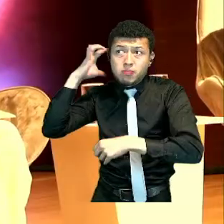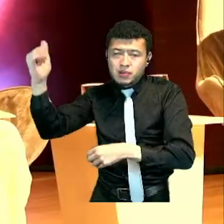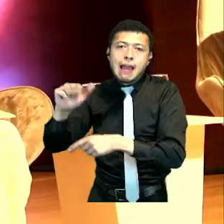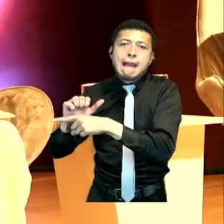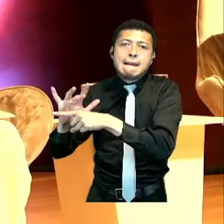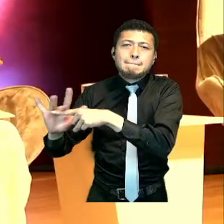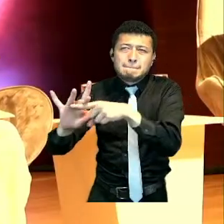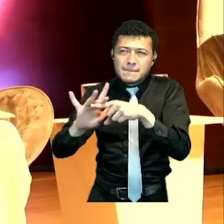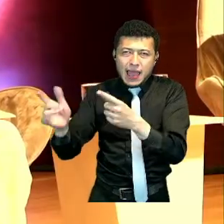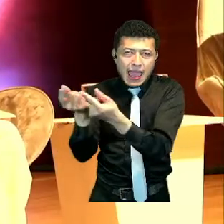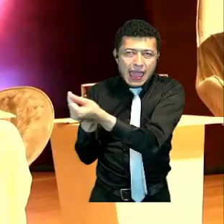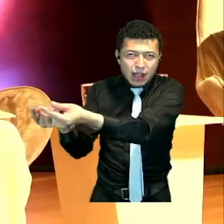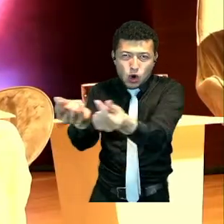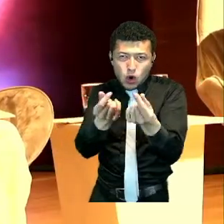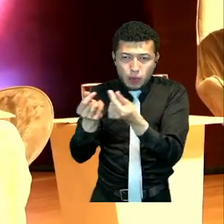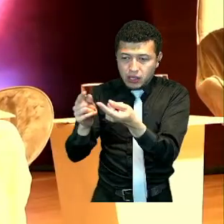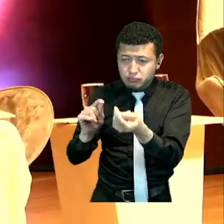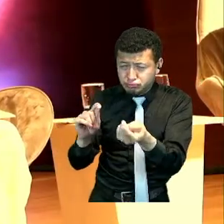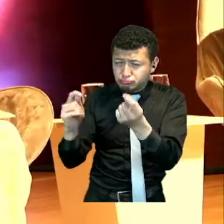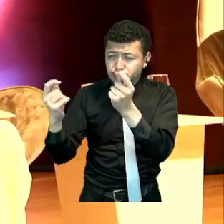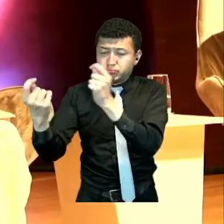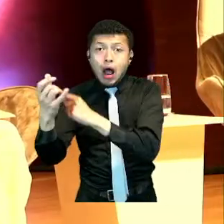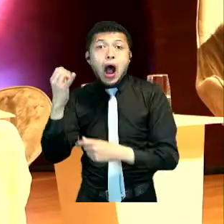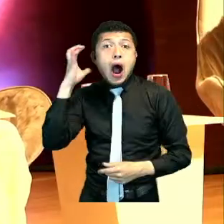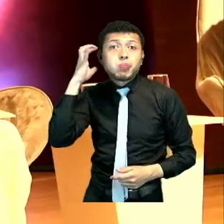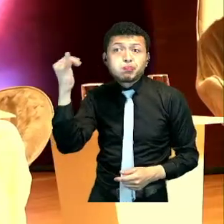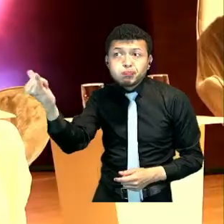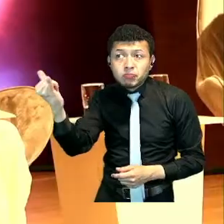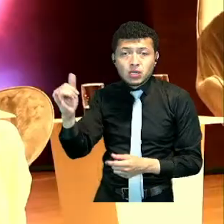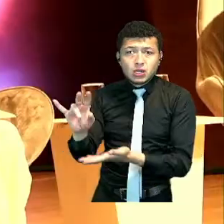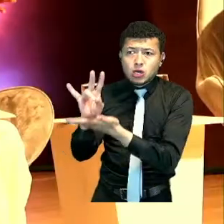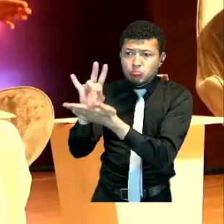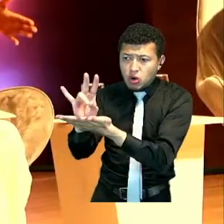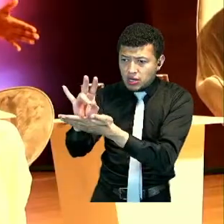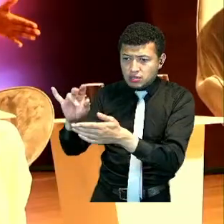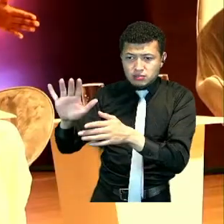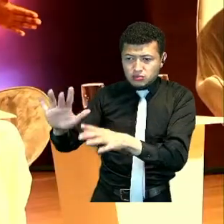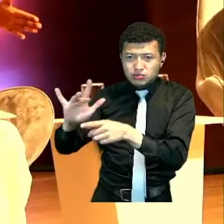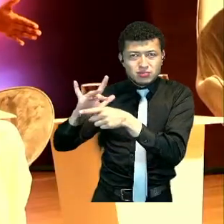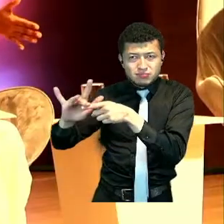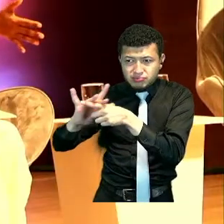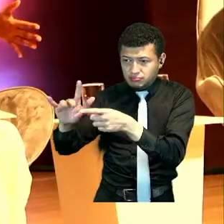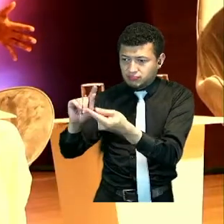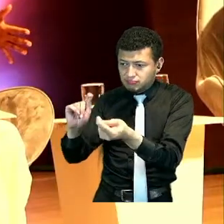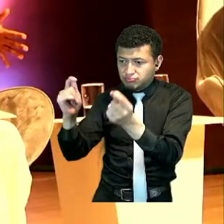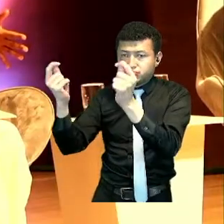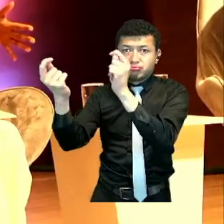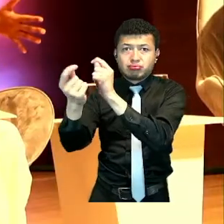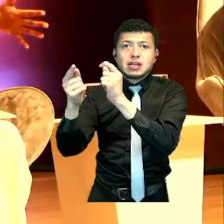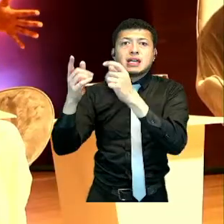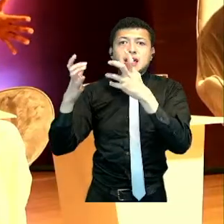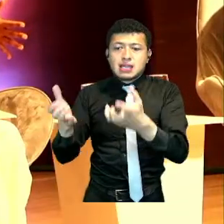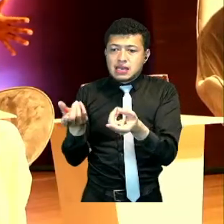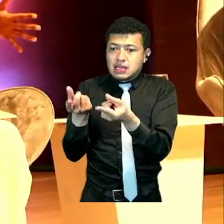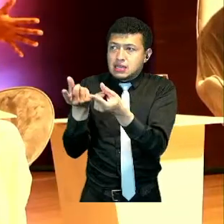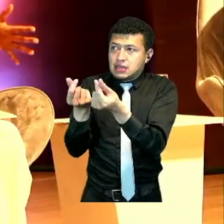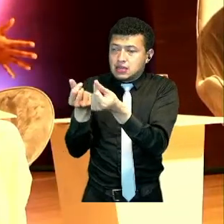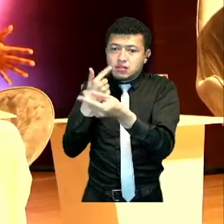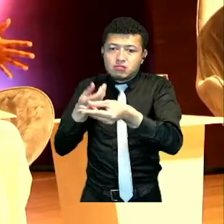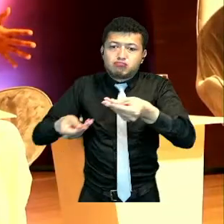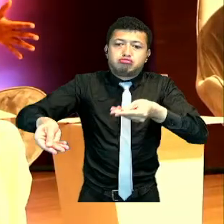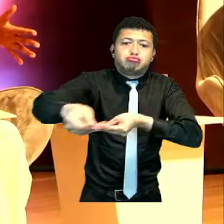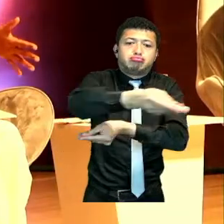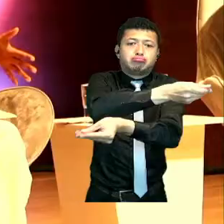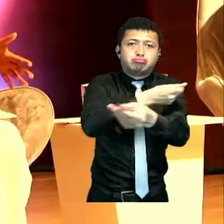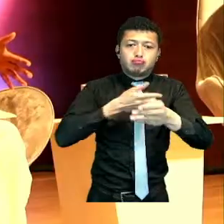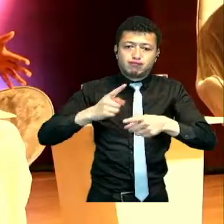we suffer, and the transition economic policies that are generating accumulation of riches to